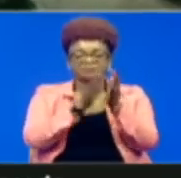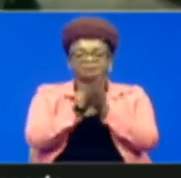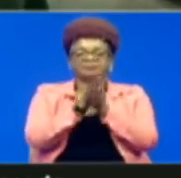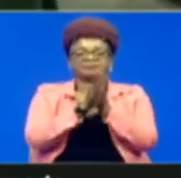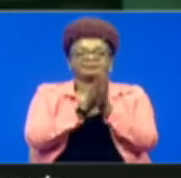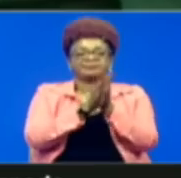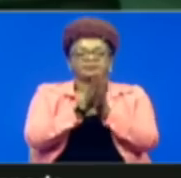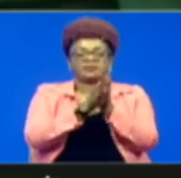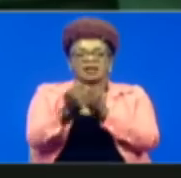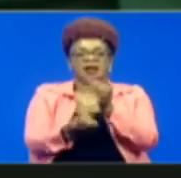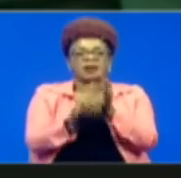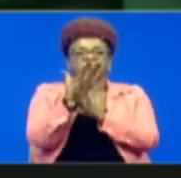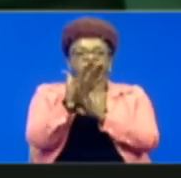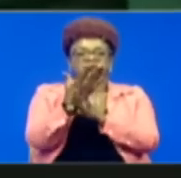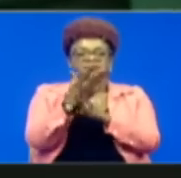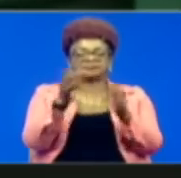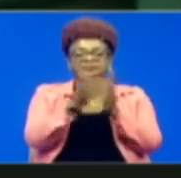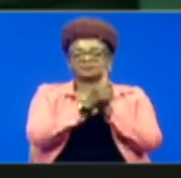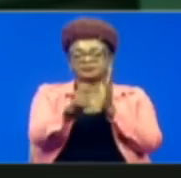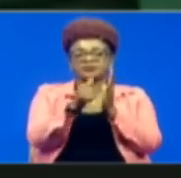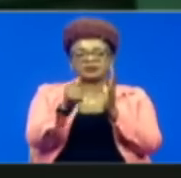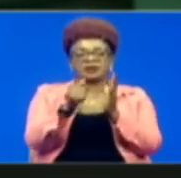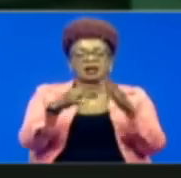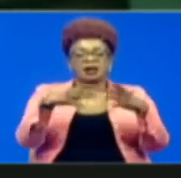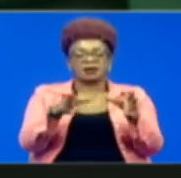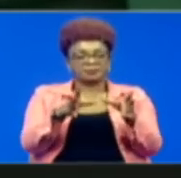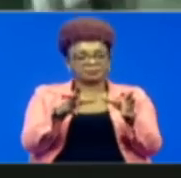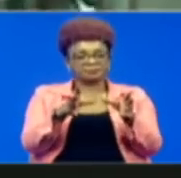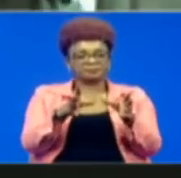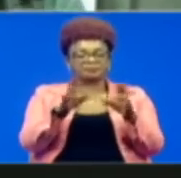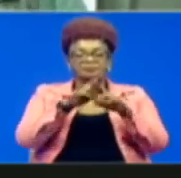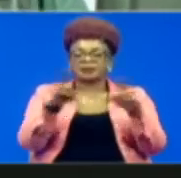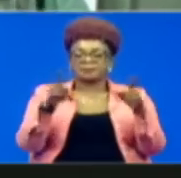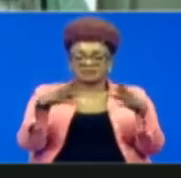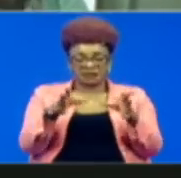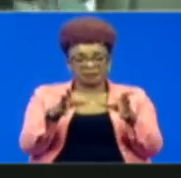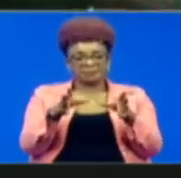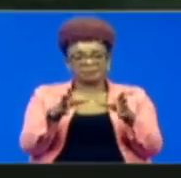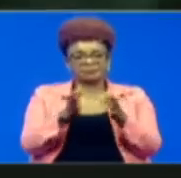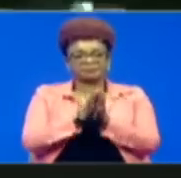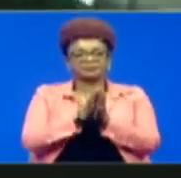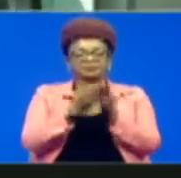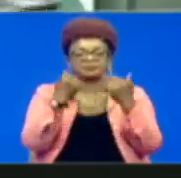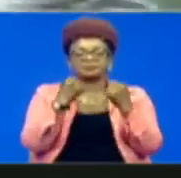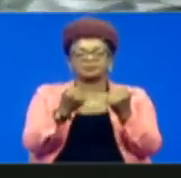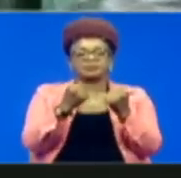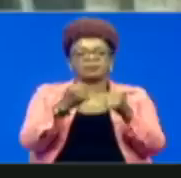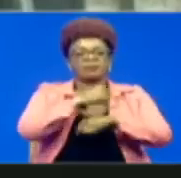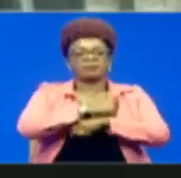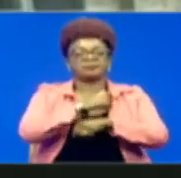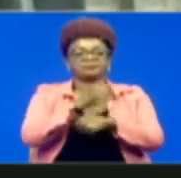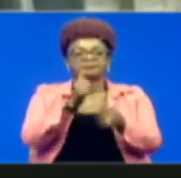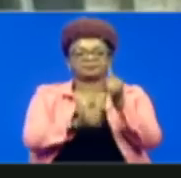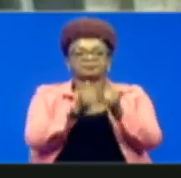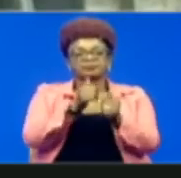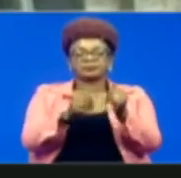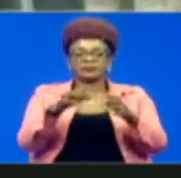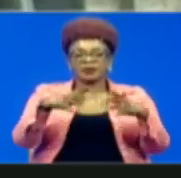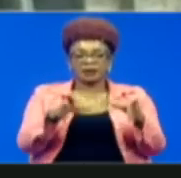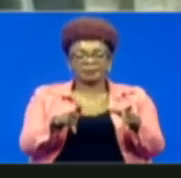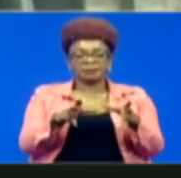by launching a talent nurturing club, a peace club for debating, and strengthening the school science club. I mentor